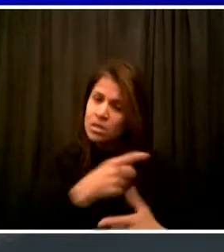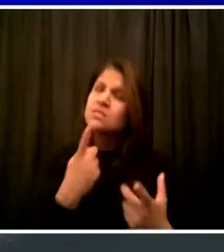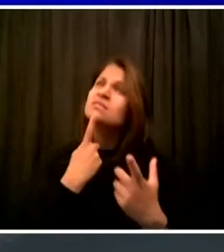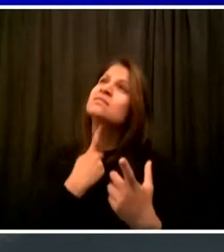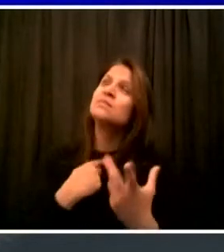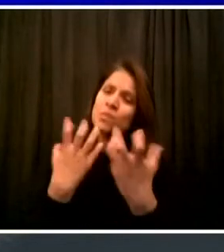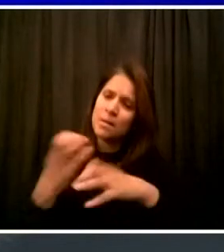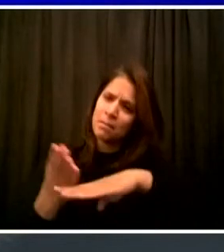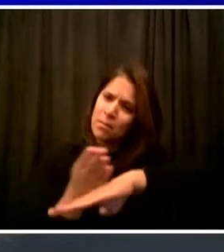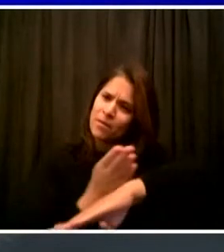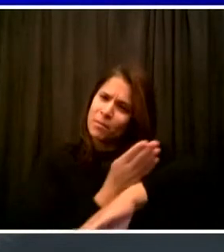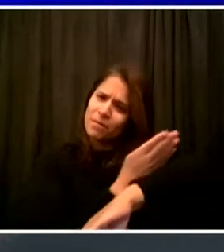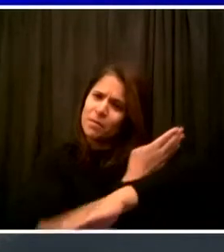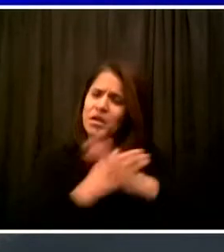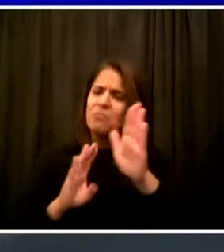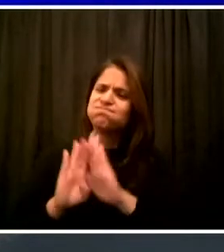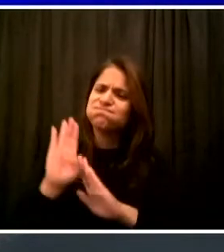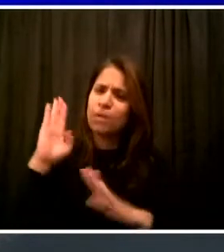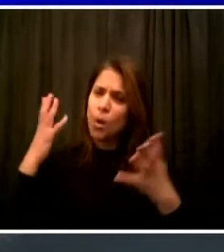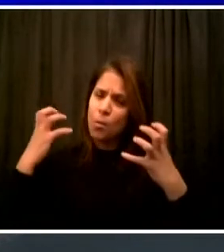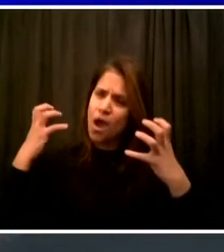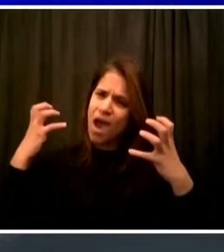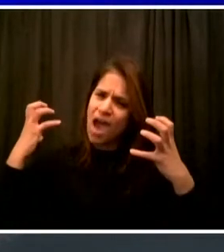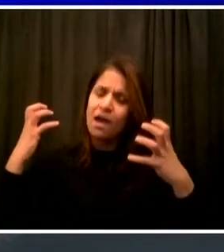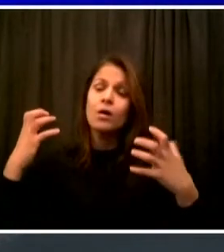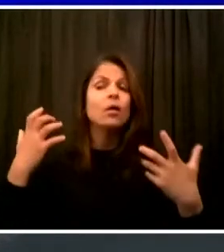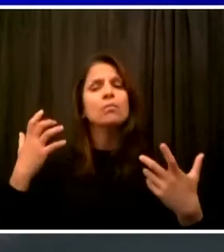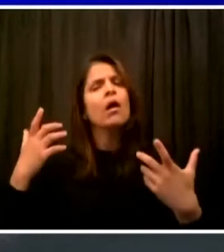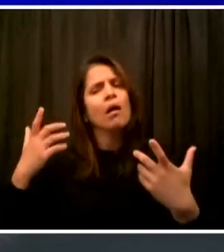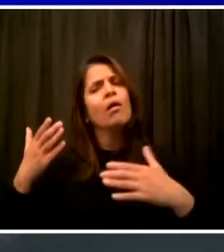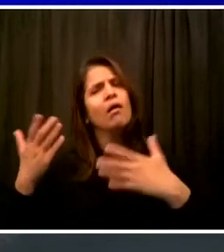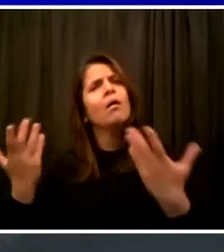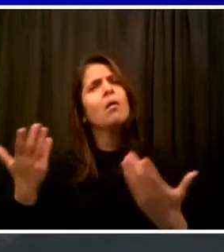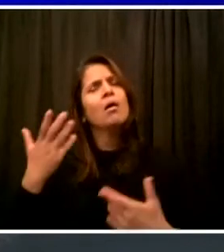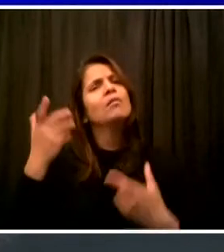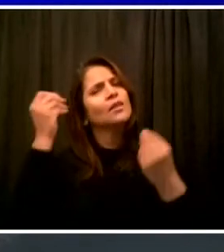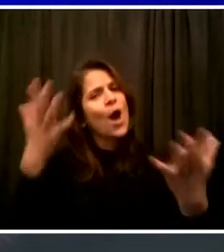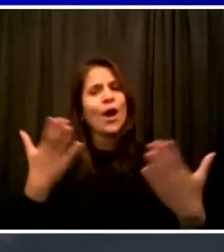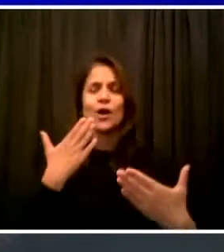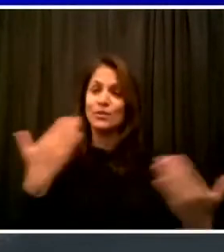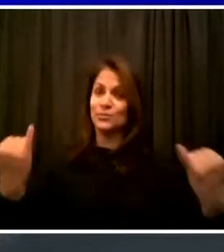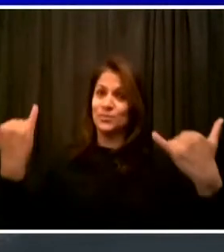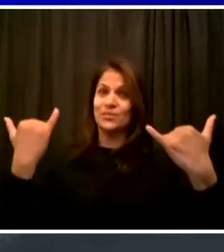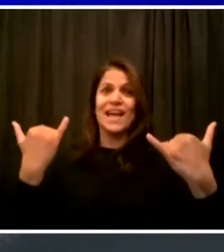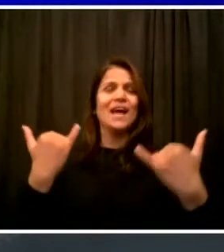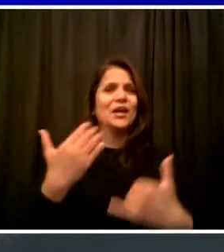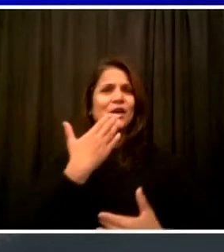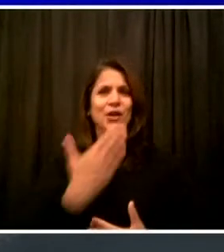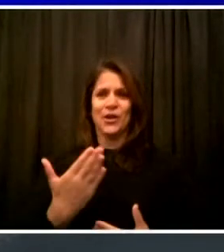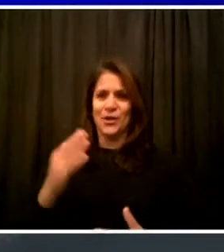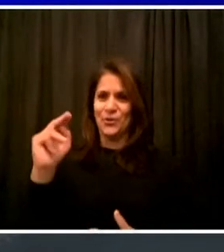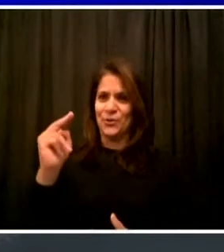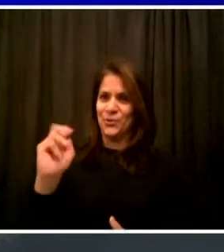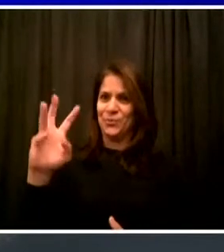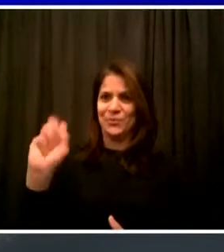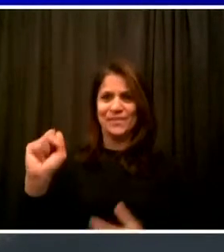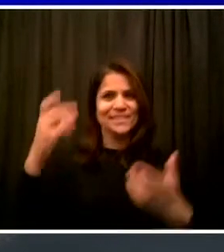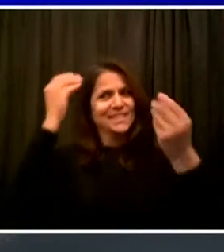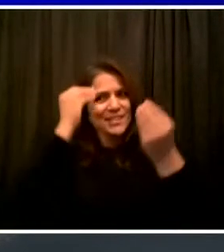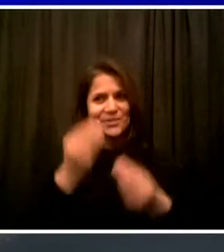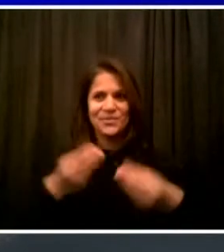it's because of your hard work that I get to tell you this good news. Every time you stay home, every time you socially